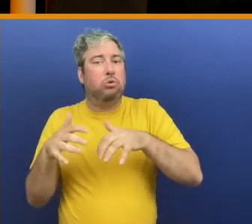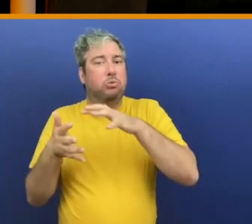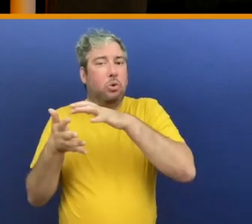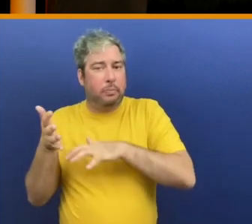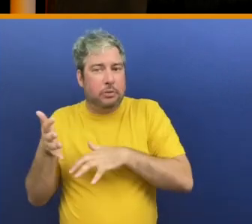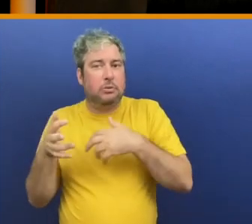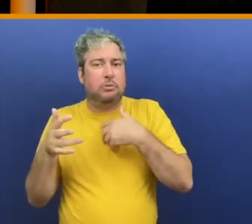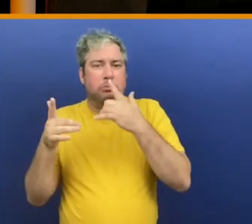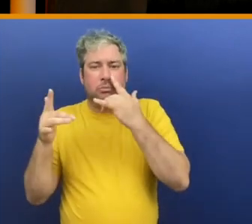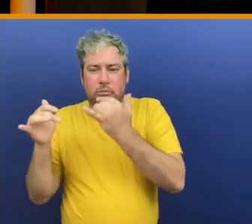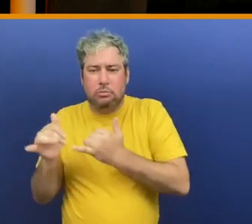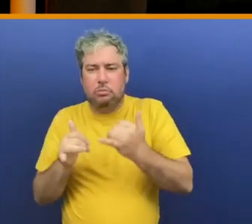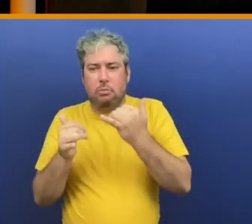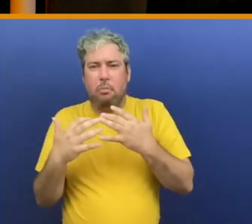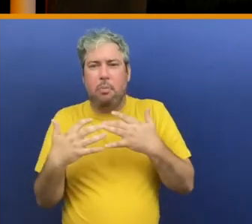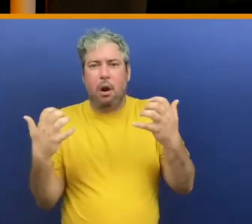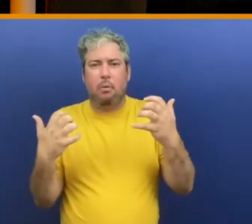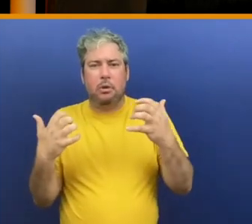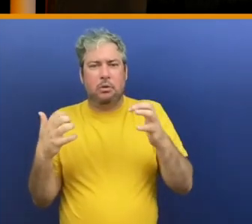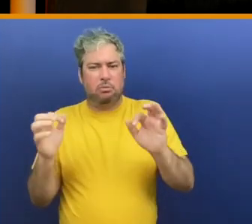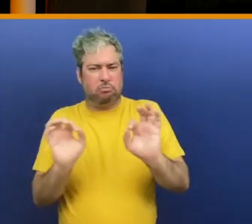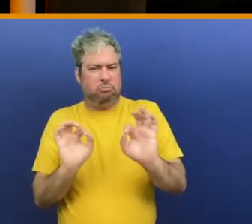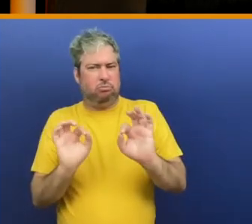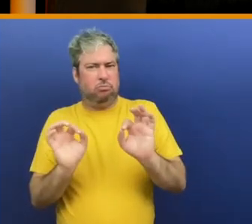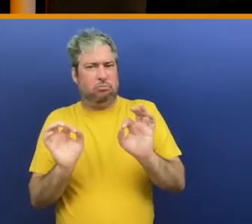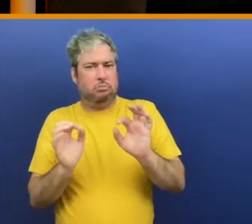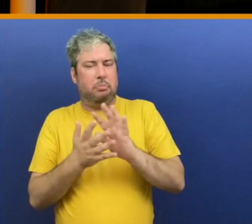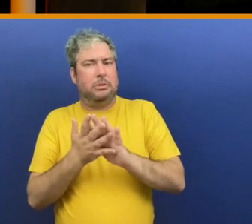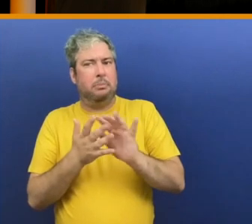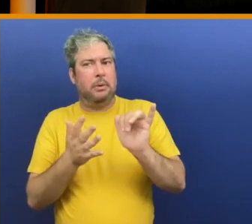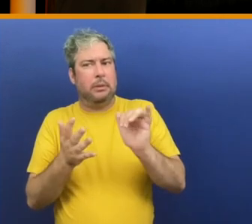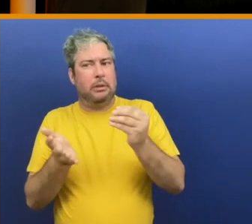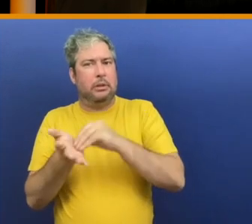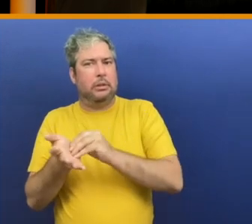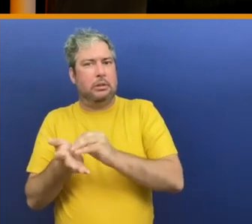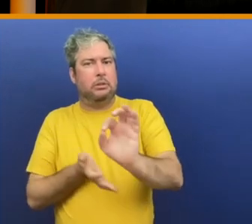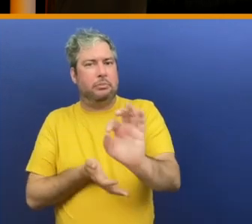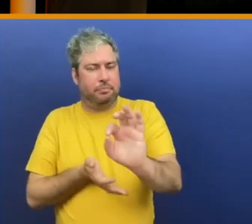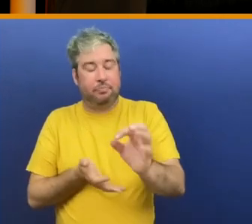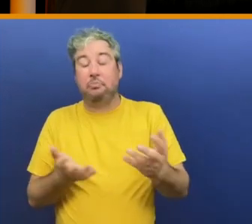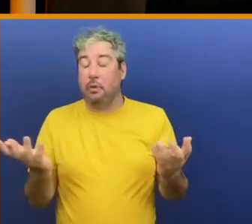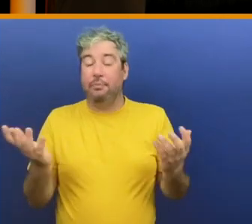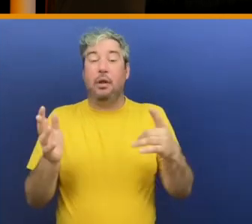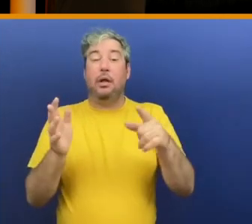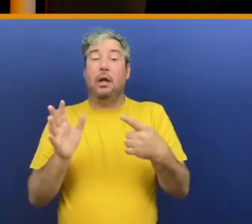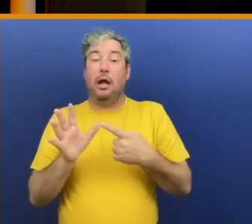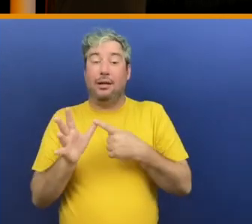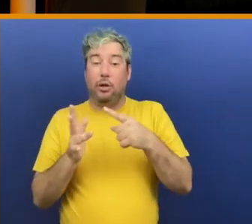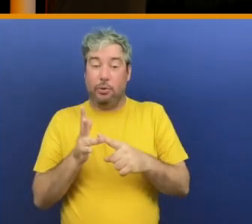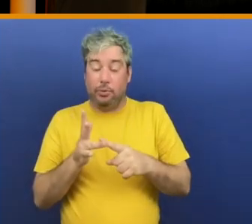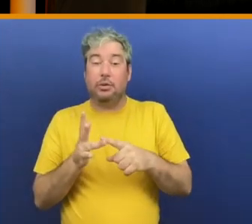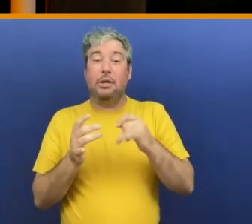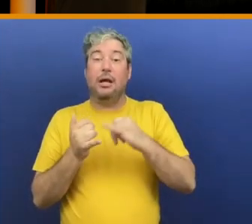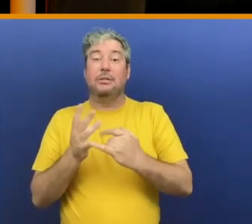there. But the AOs and the SAOs aren't just there to talk to each other and maybe work on longer term